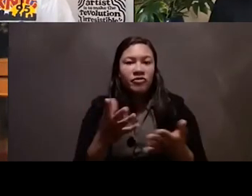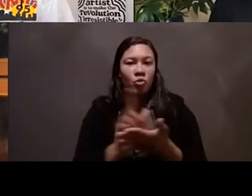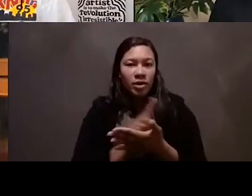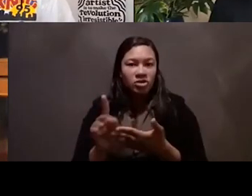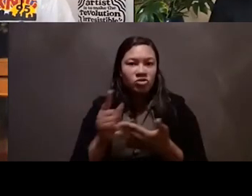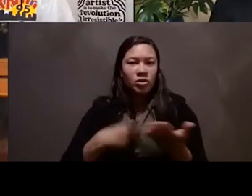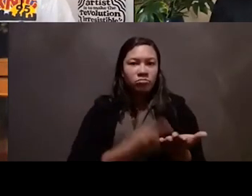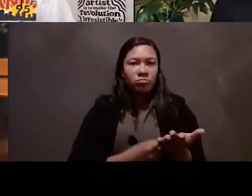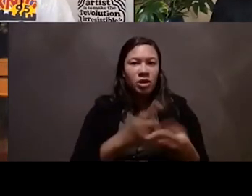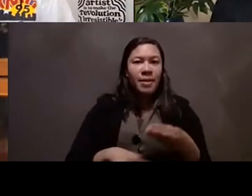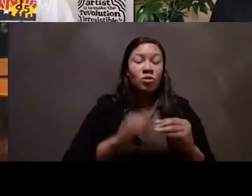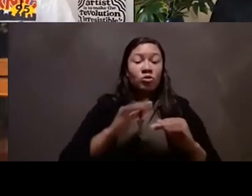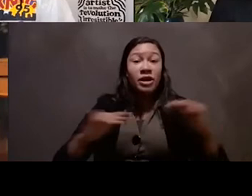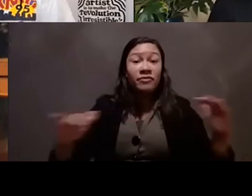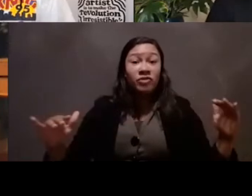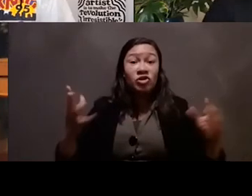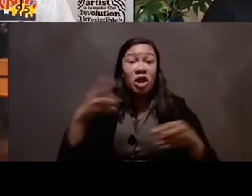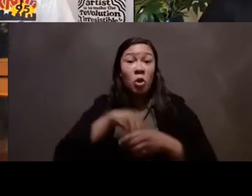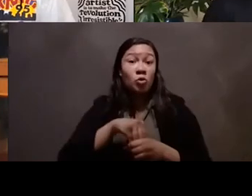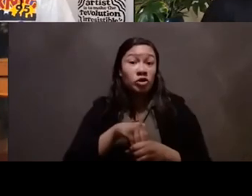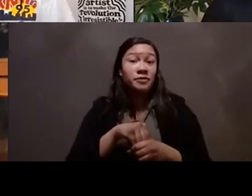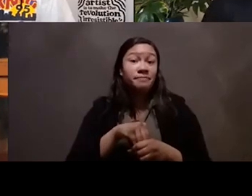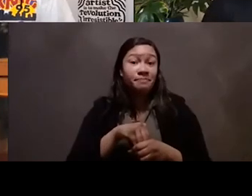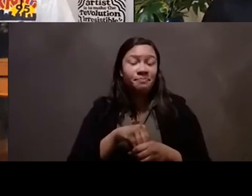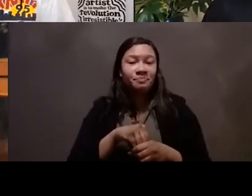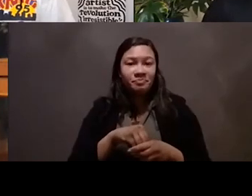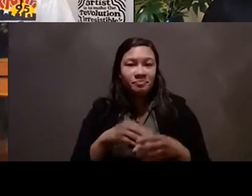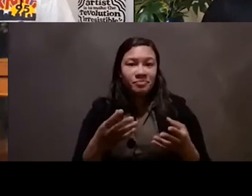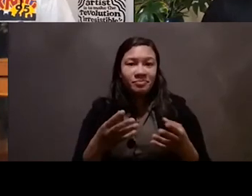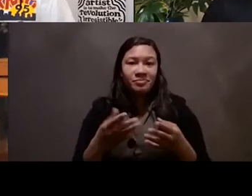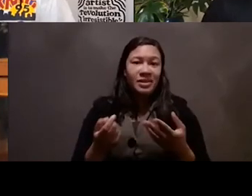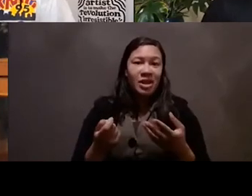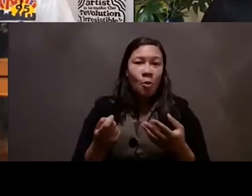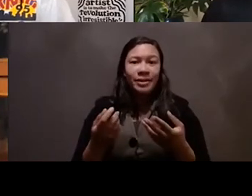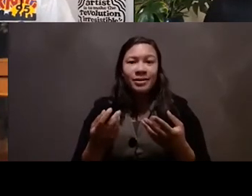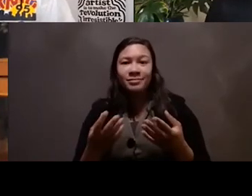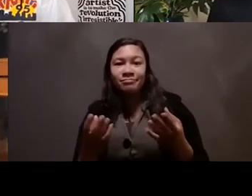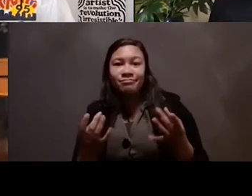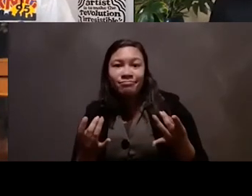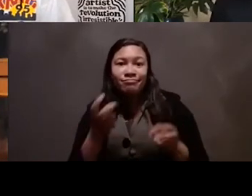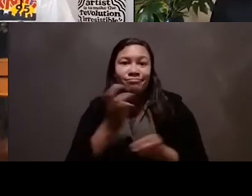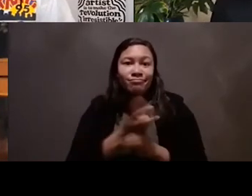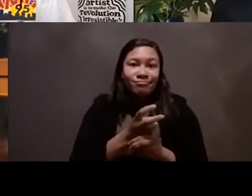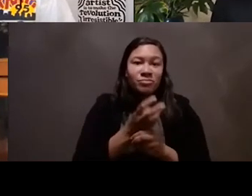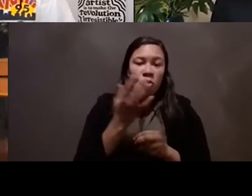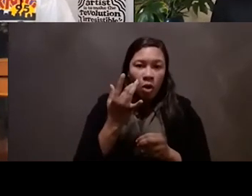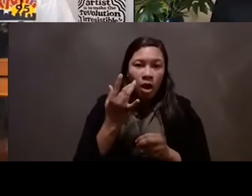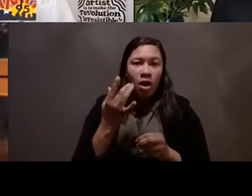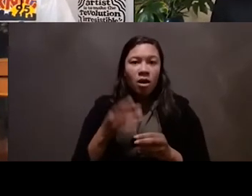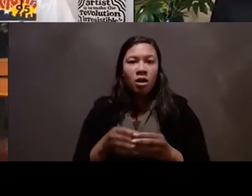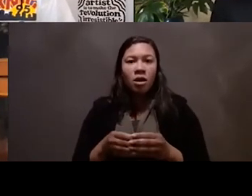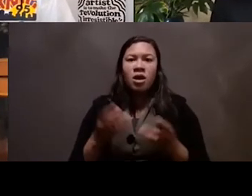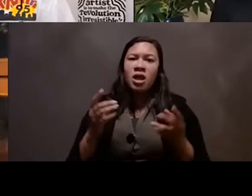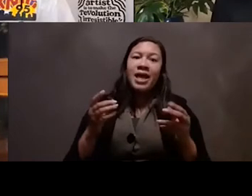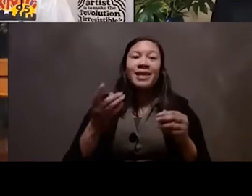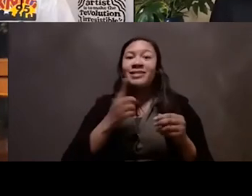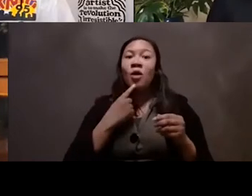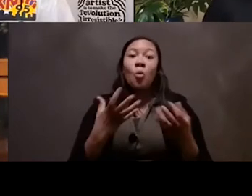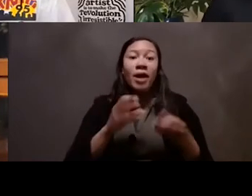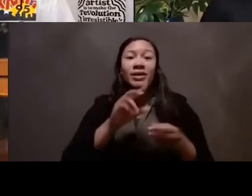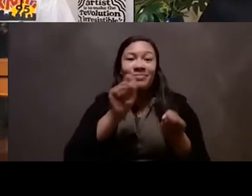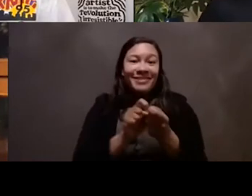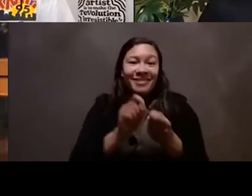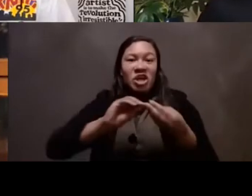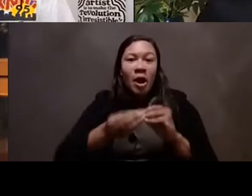inclusion as being kind of, you know, like a steel trap, essentially, because it's predicated on this idea of a quota, and a quota will never